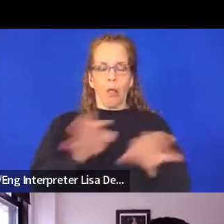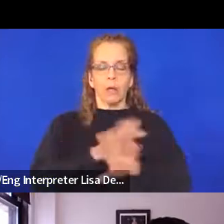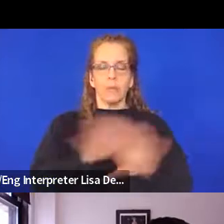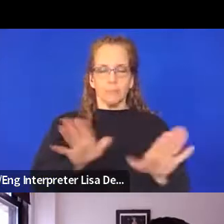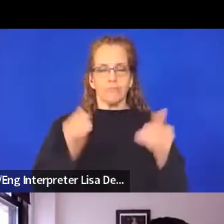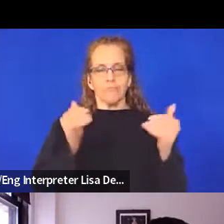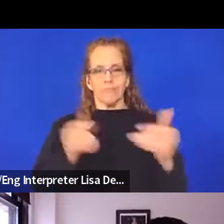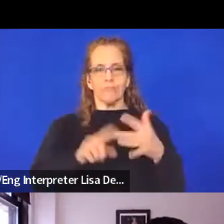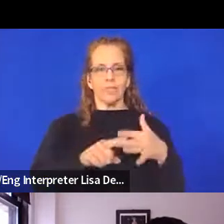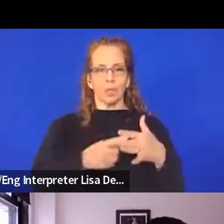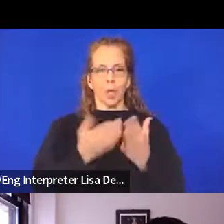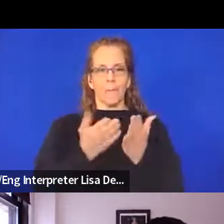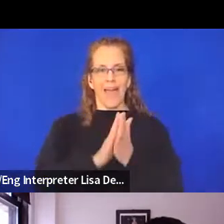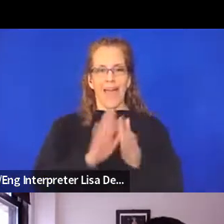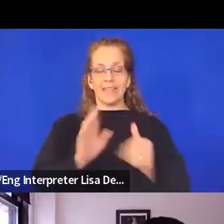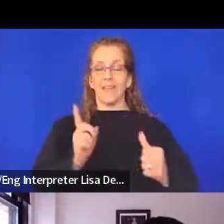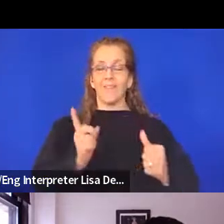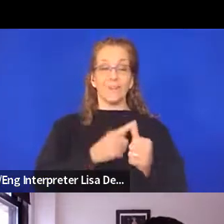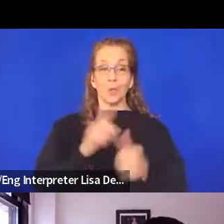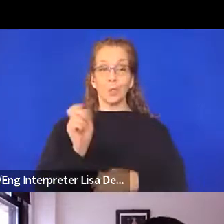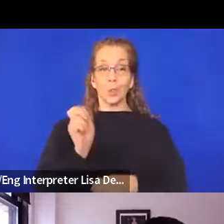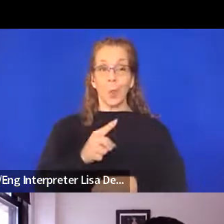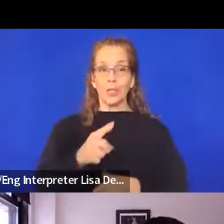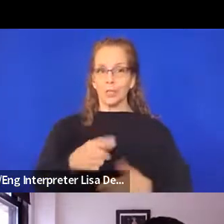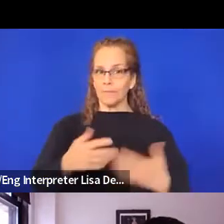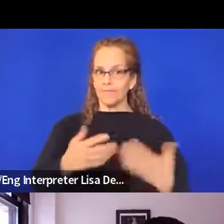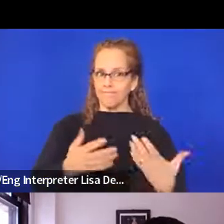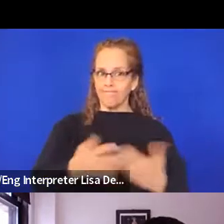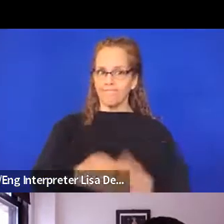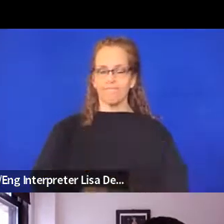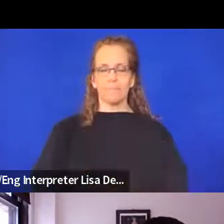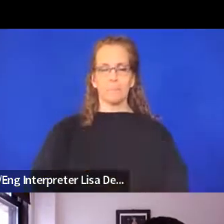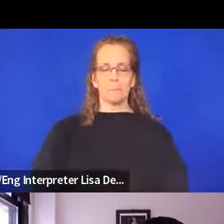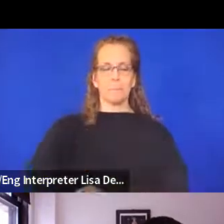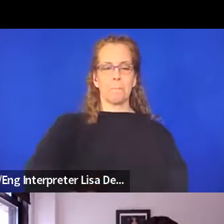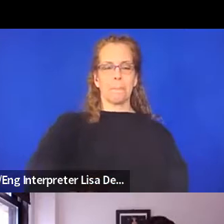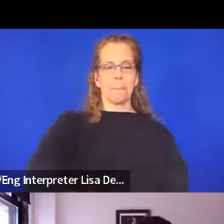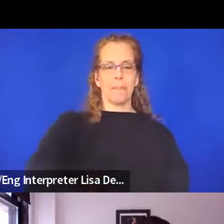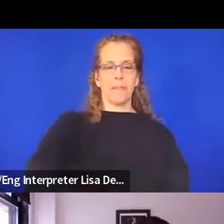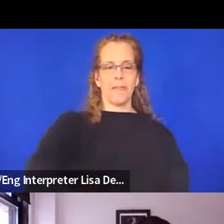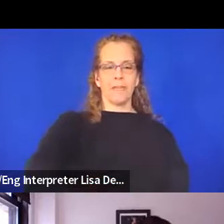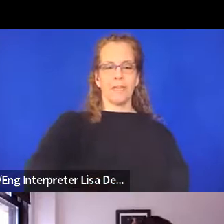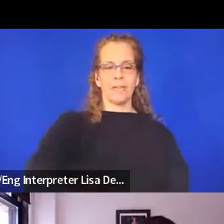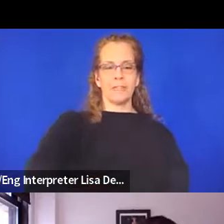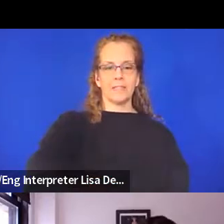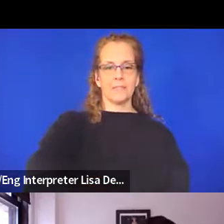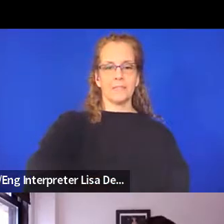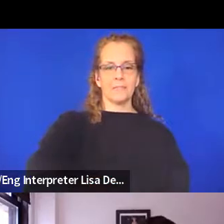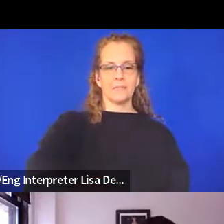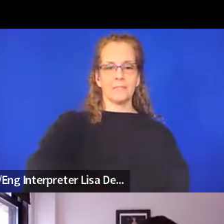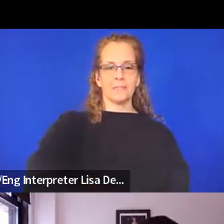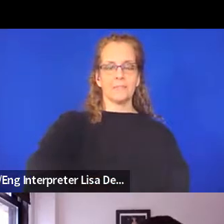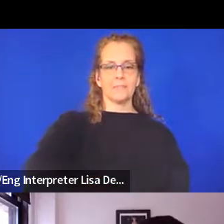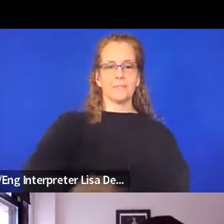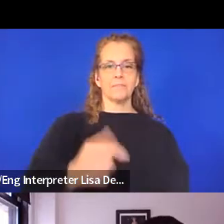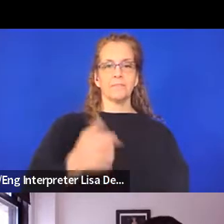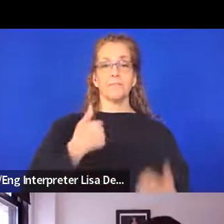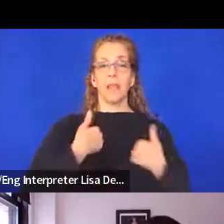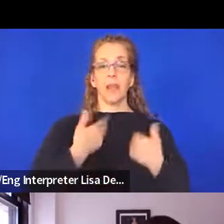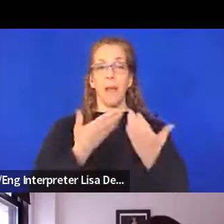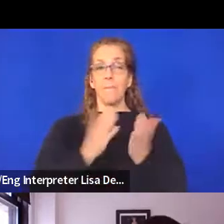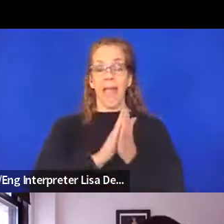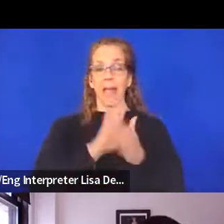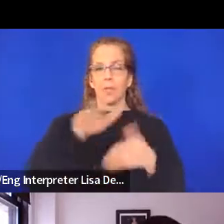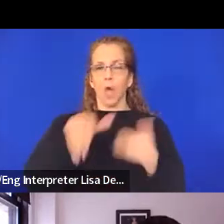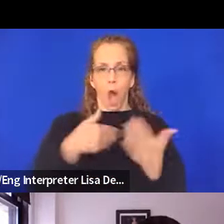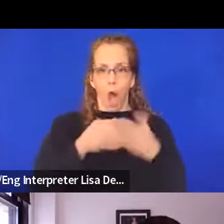ask our first question. And I'm asking this to all of you panelists, and I'll help us